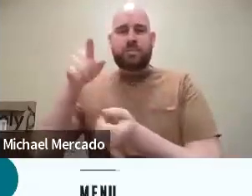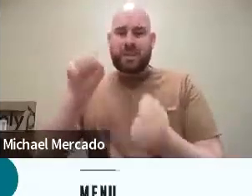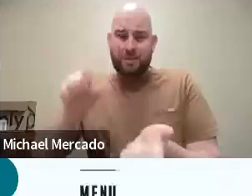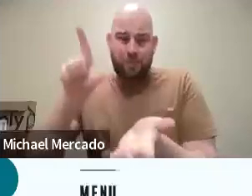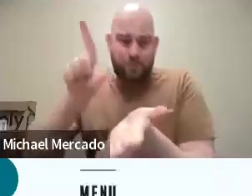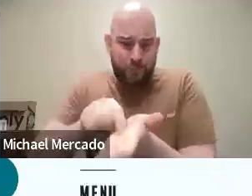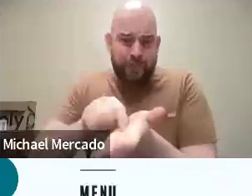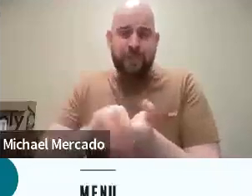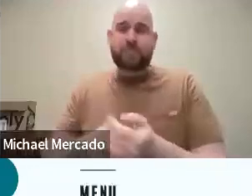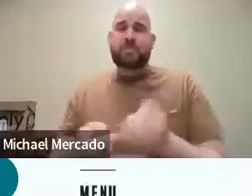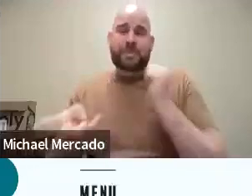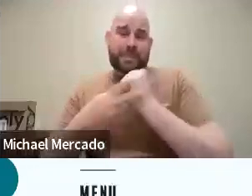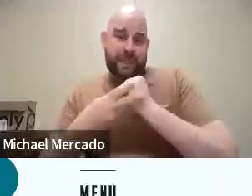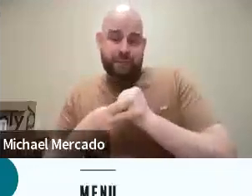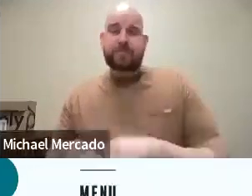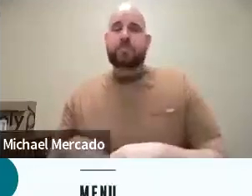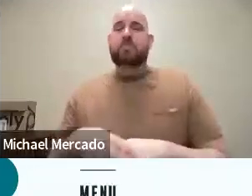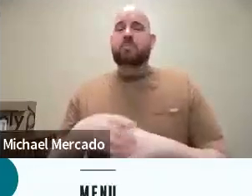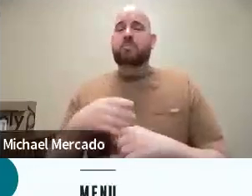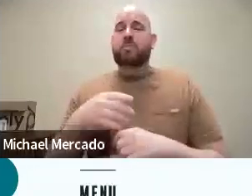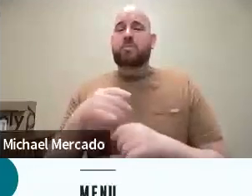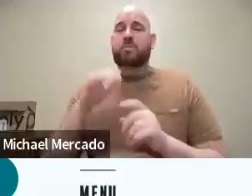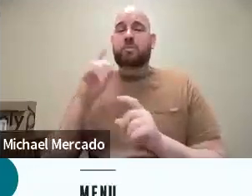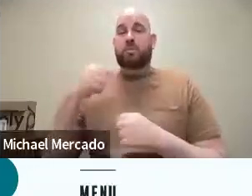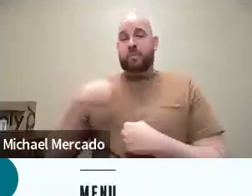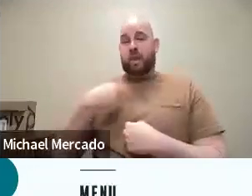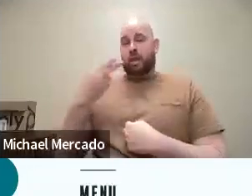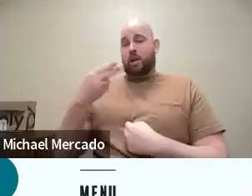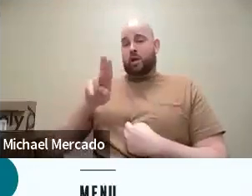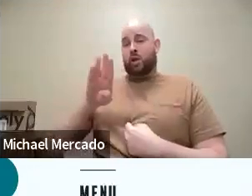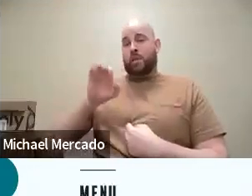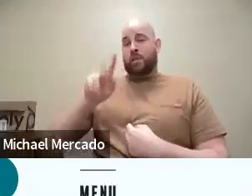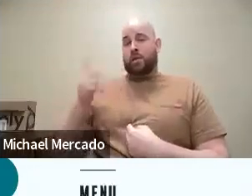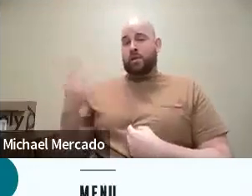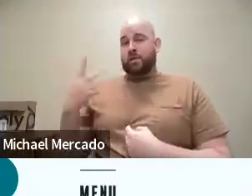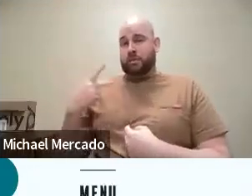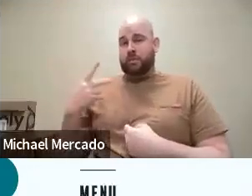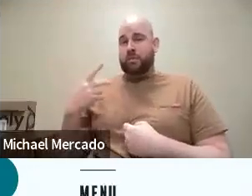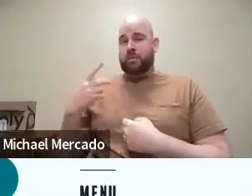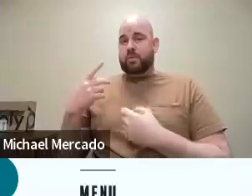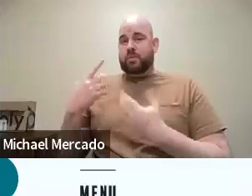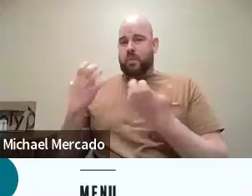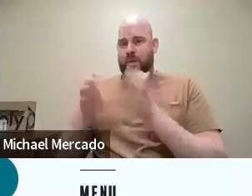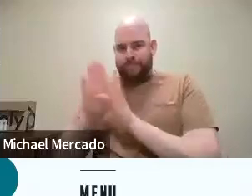hearing resources is where you can find those. You're able to print them, you can save them